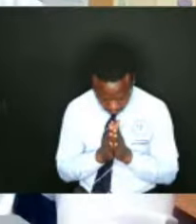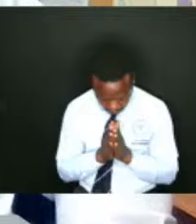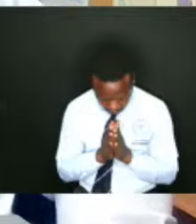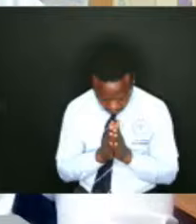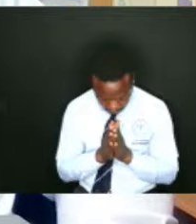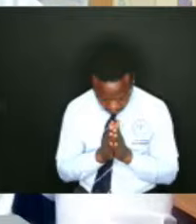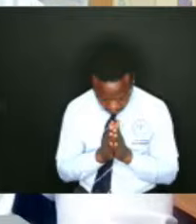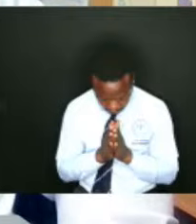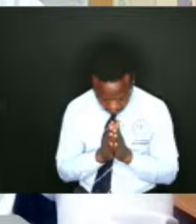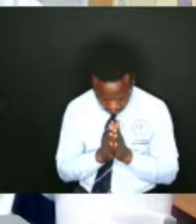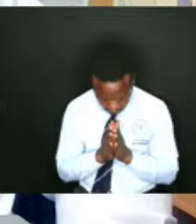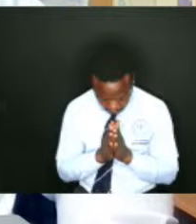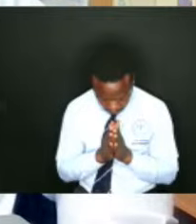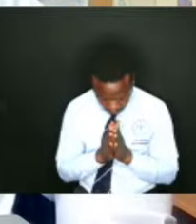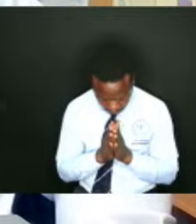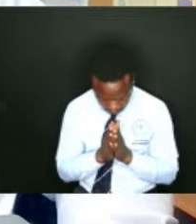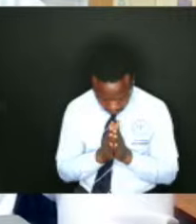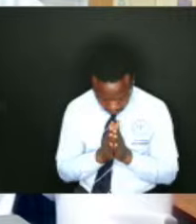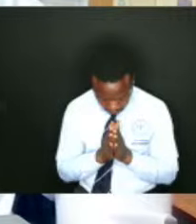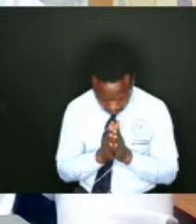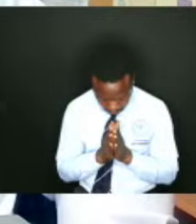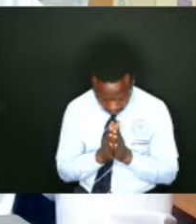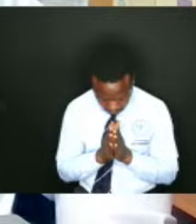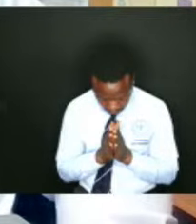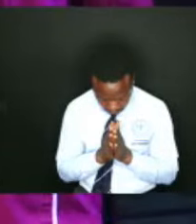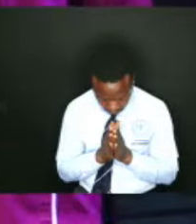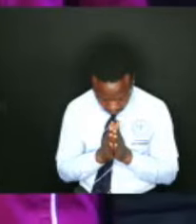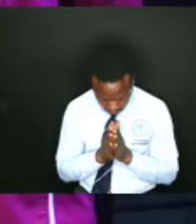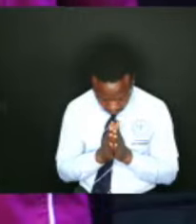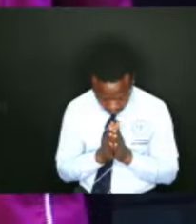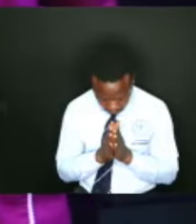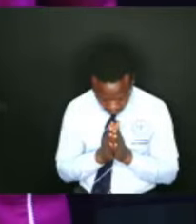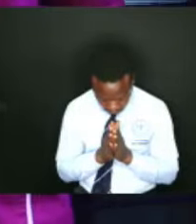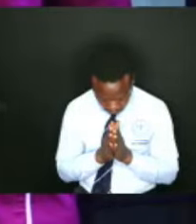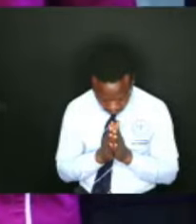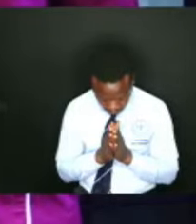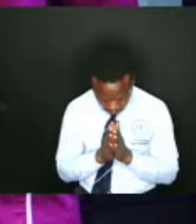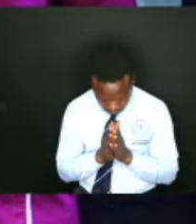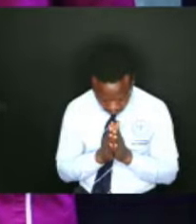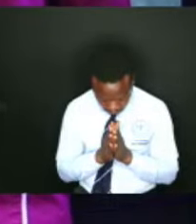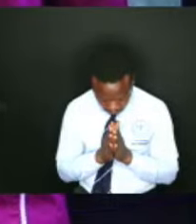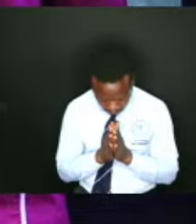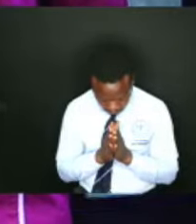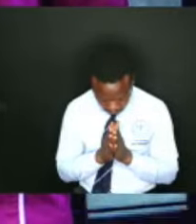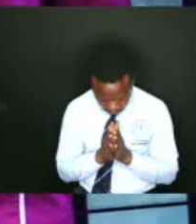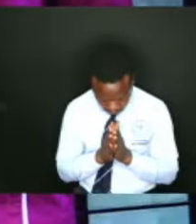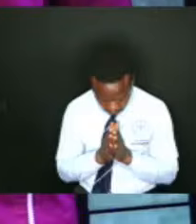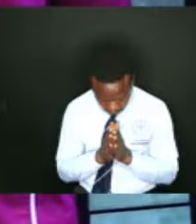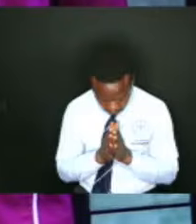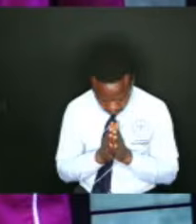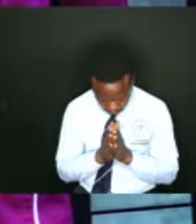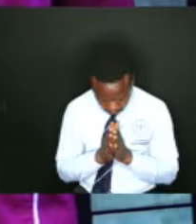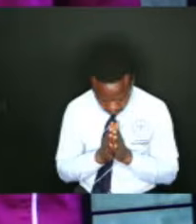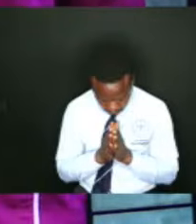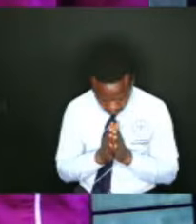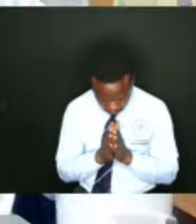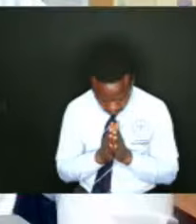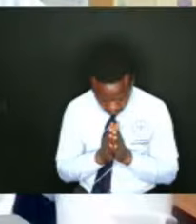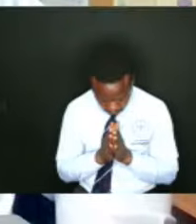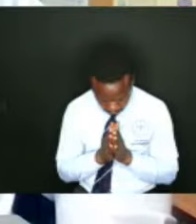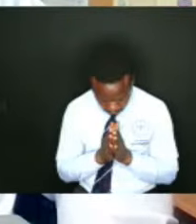Bayanda, Hakoto, Kalefu, Kalamba, Zele and the Lok, Badahande, Masolebre and the Lok,